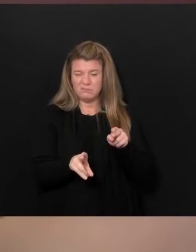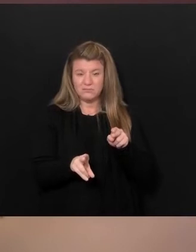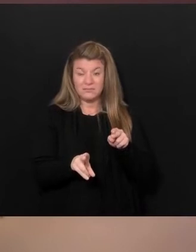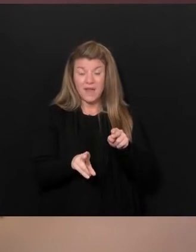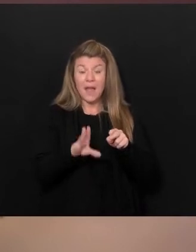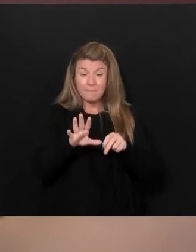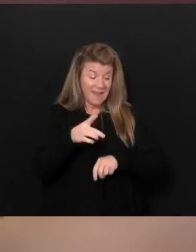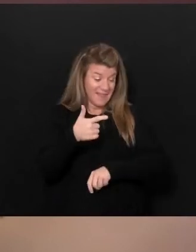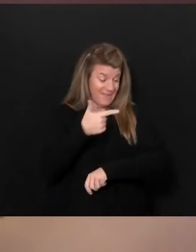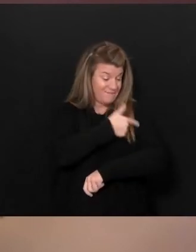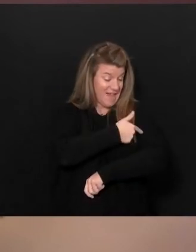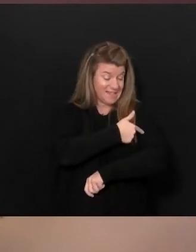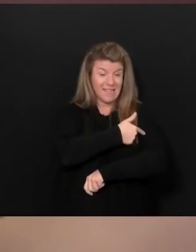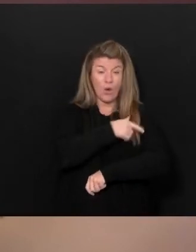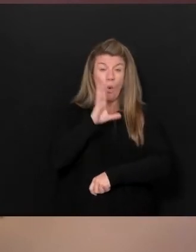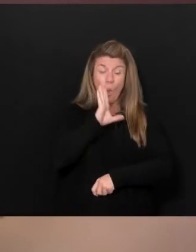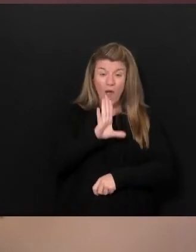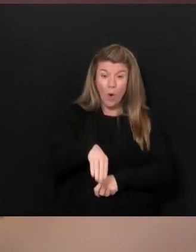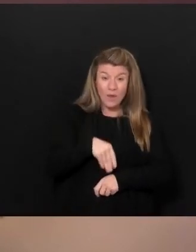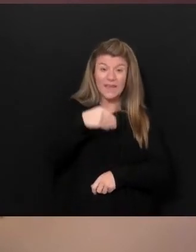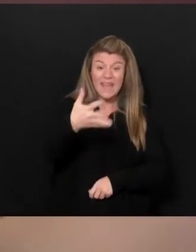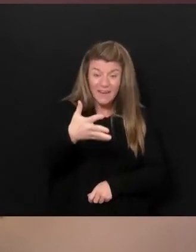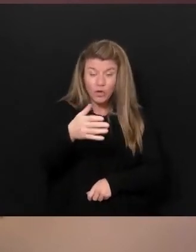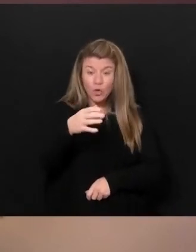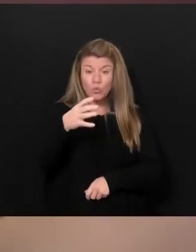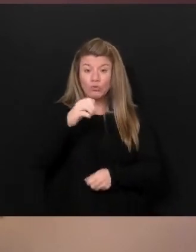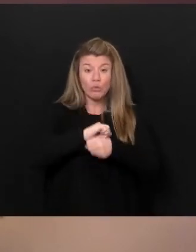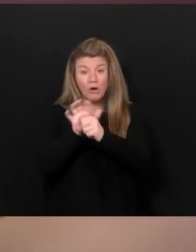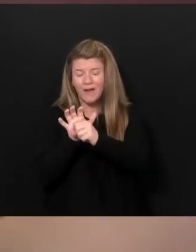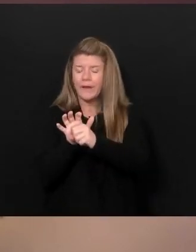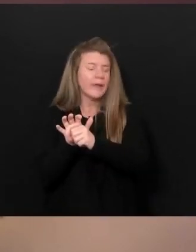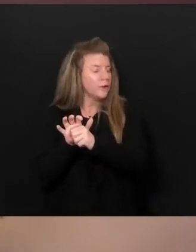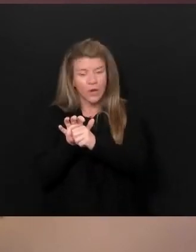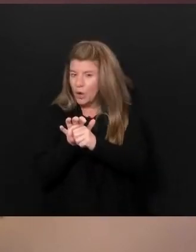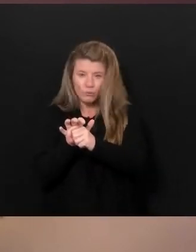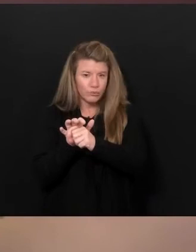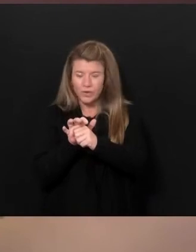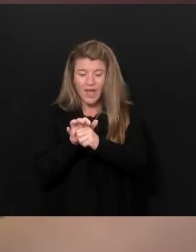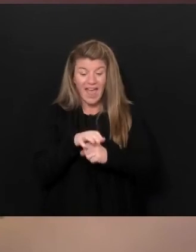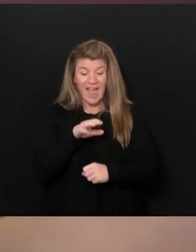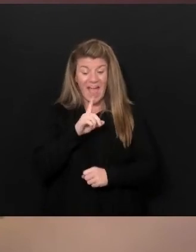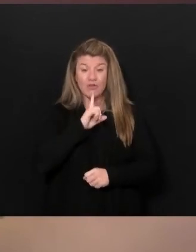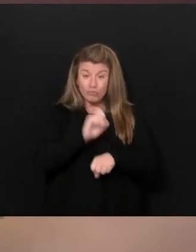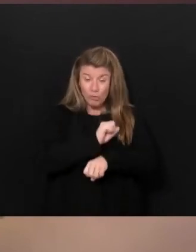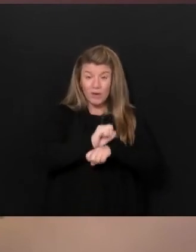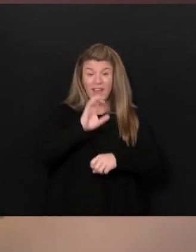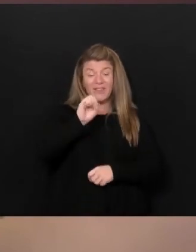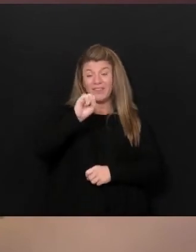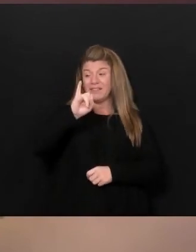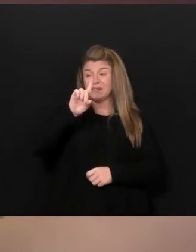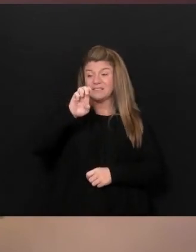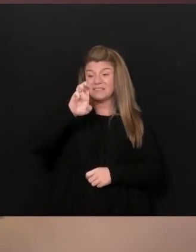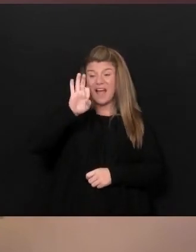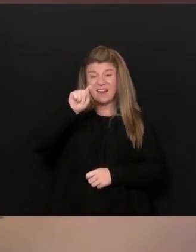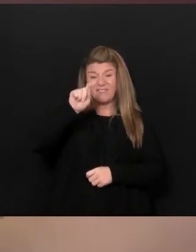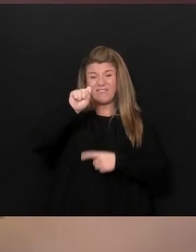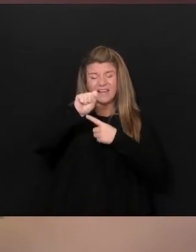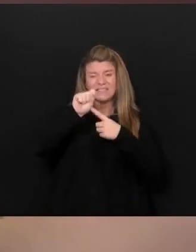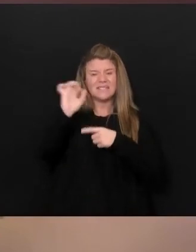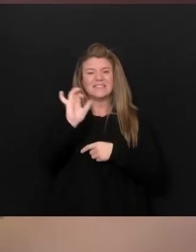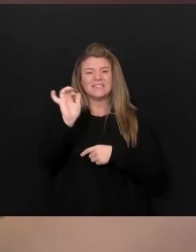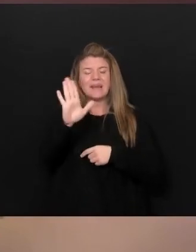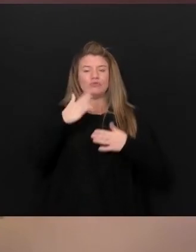vaccines cannot give you COVID, cannot give you a cold. The side effects are really the body's responding to that